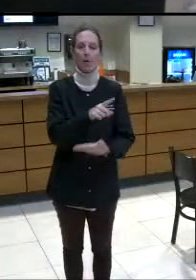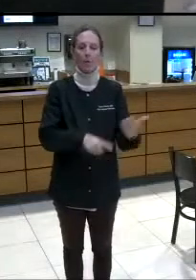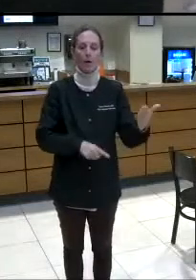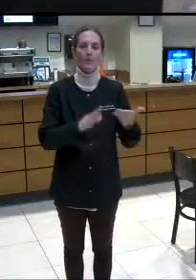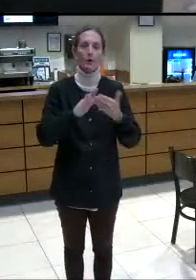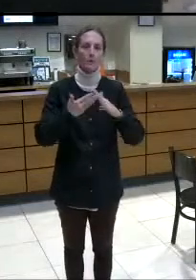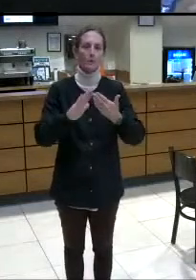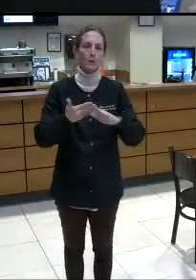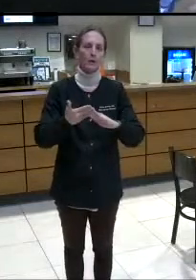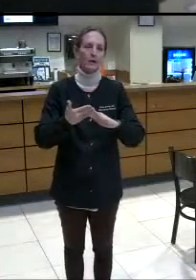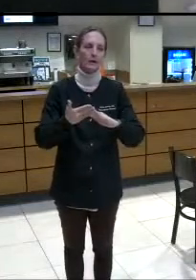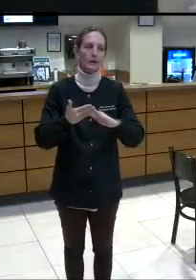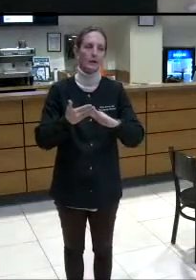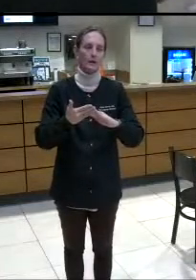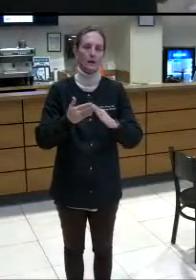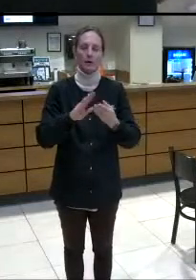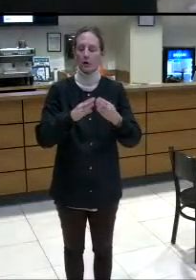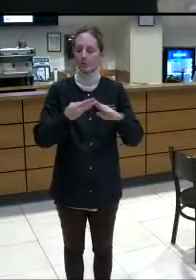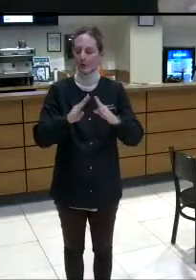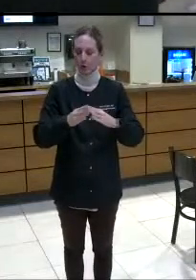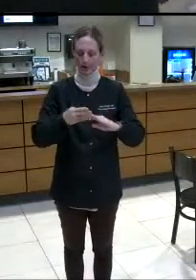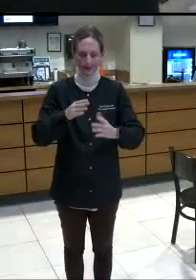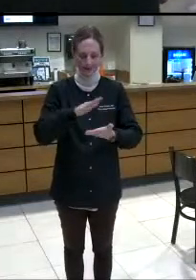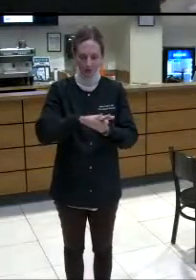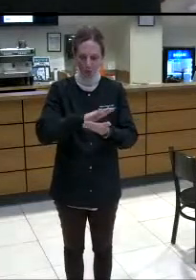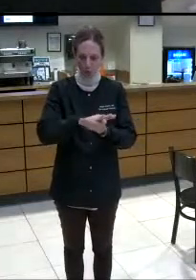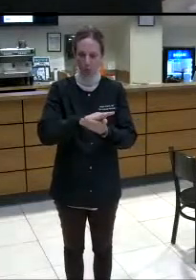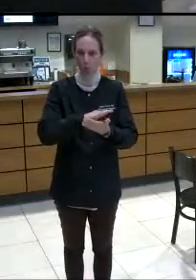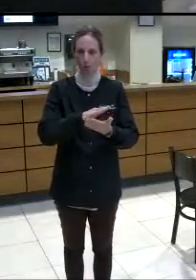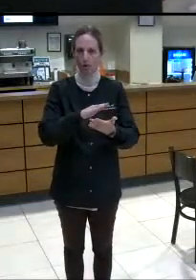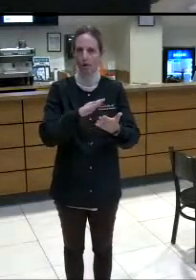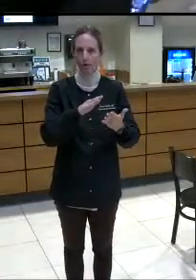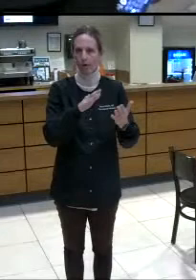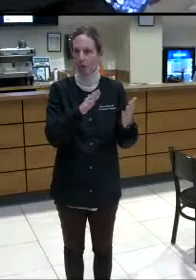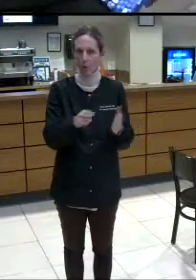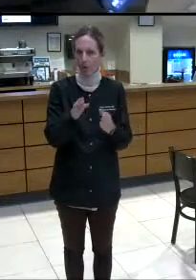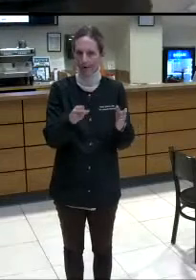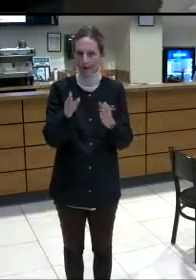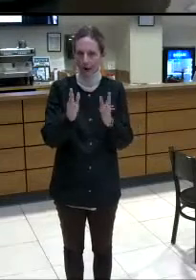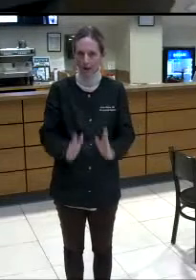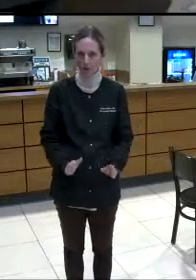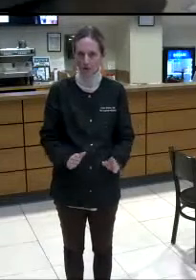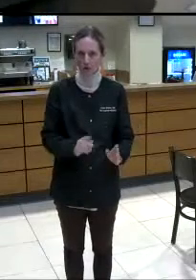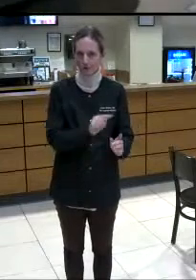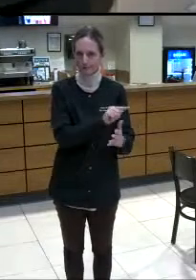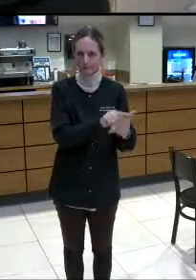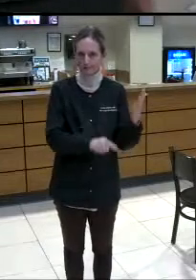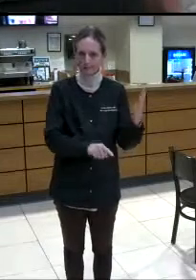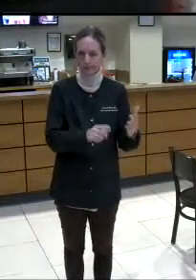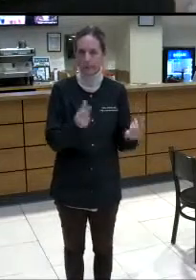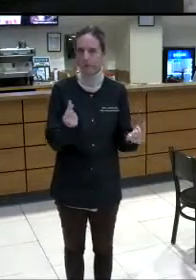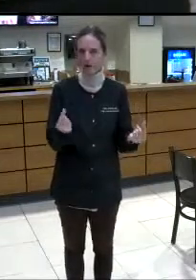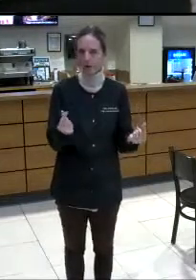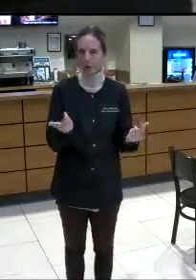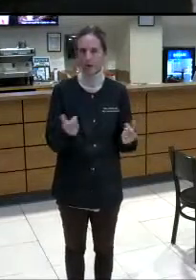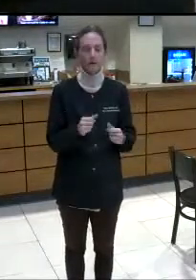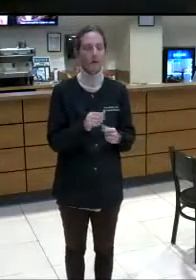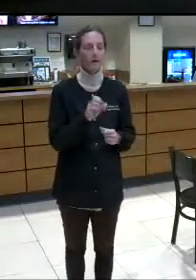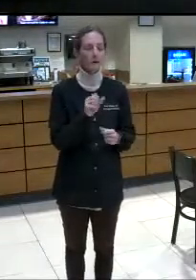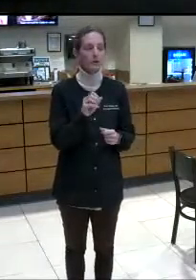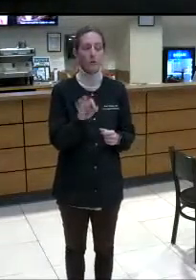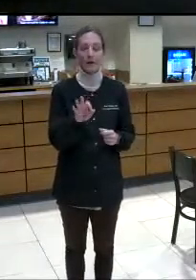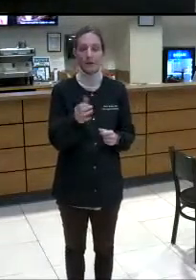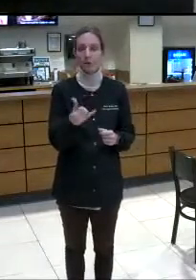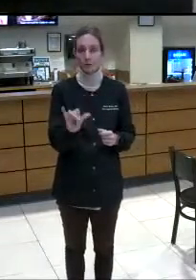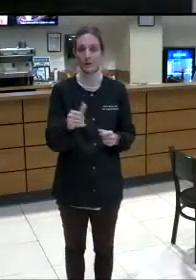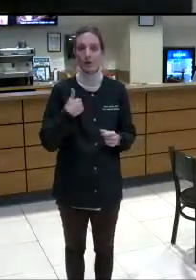community school organizers are doing. So if you check back on that, and then if you still have questions around them, I